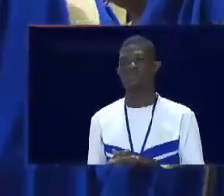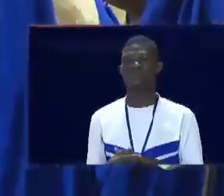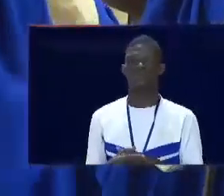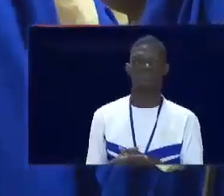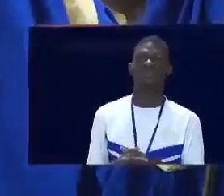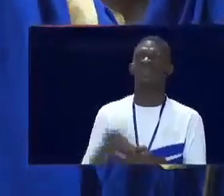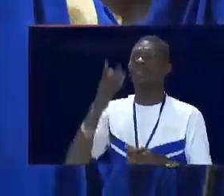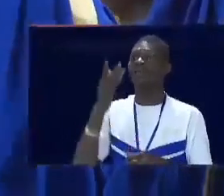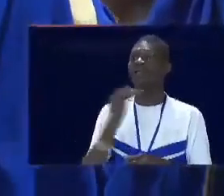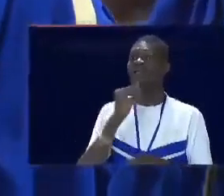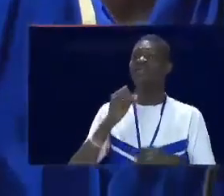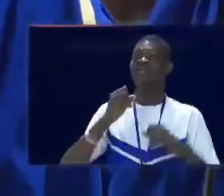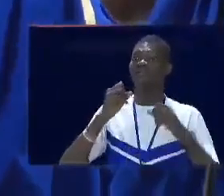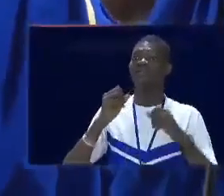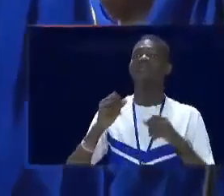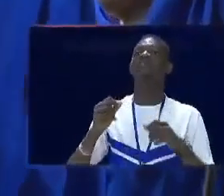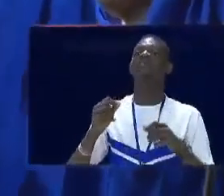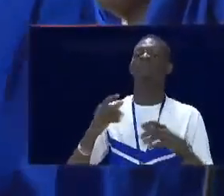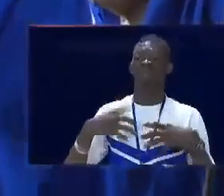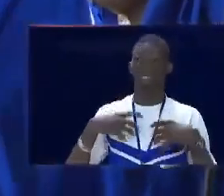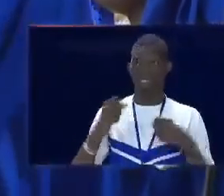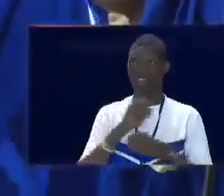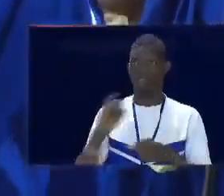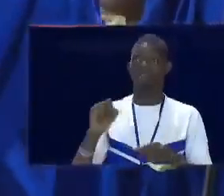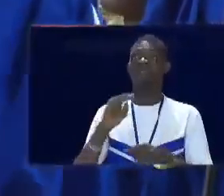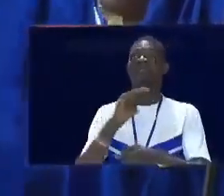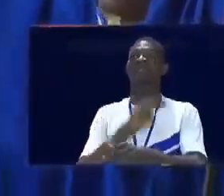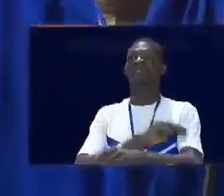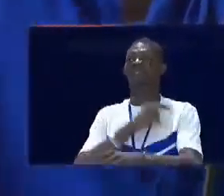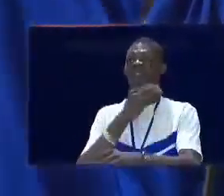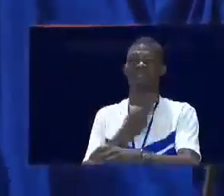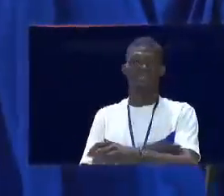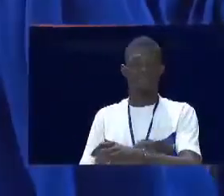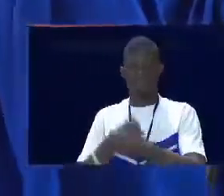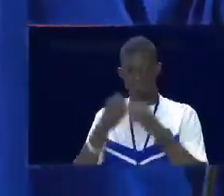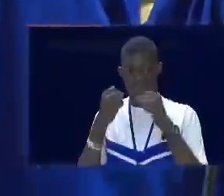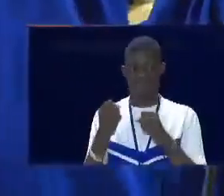mighty in the blood. There is healing power